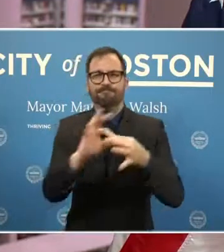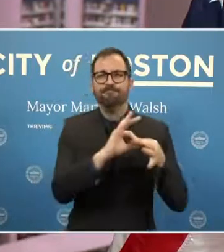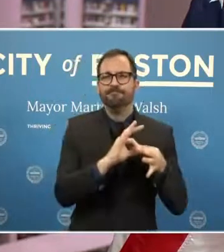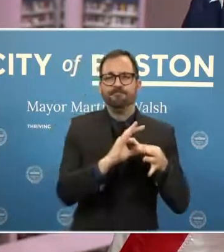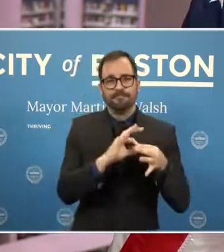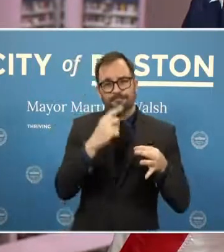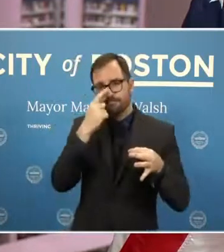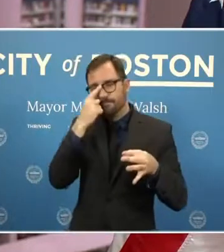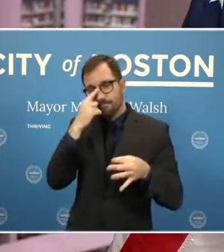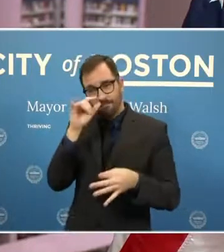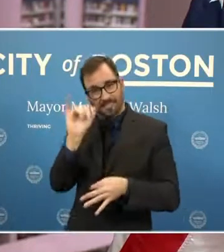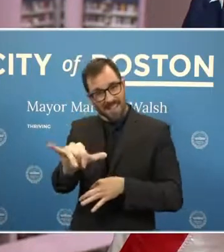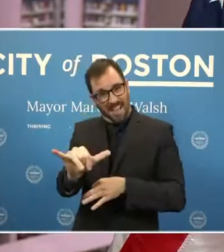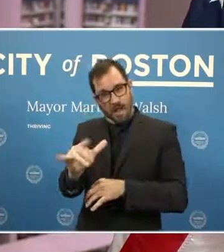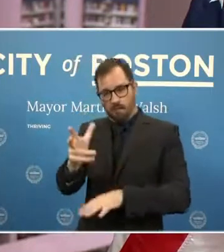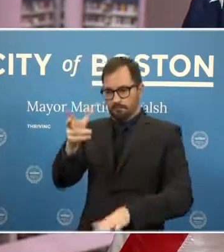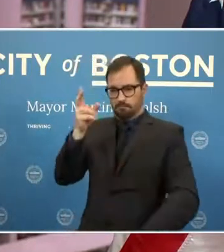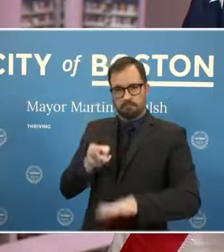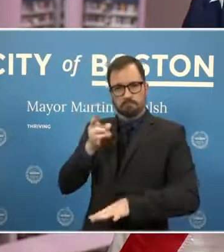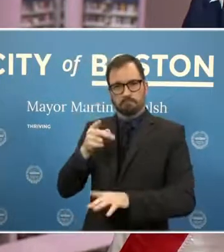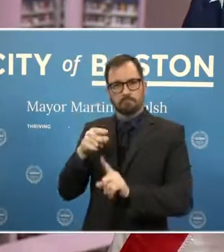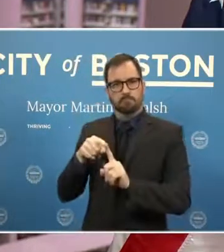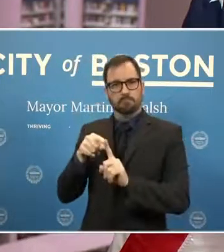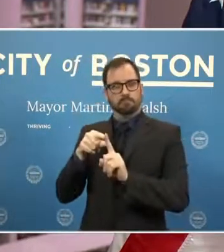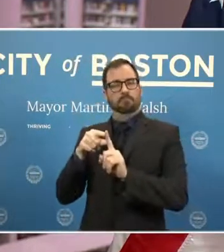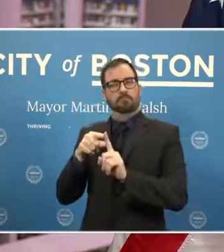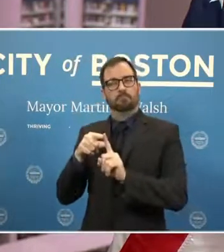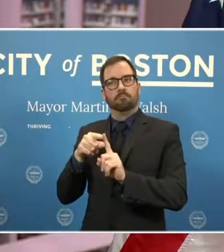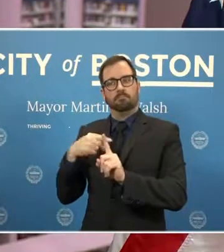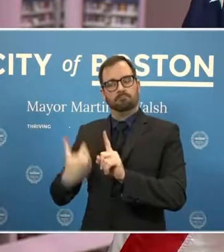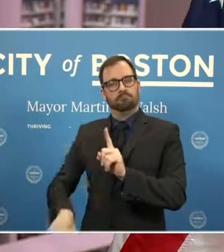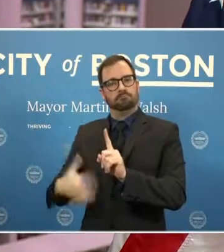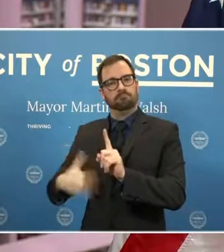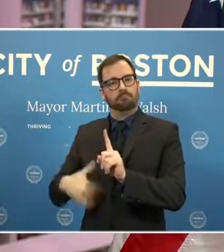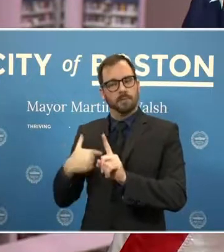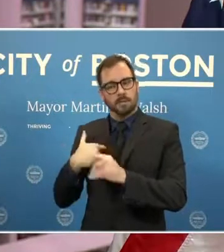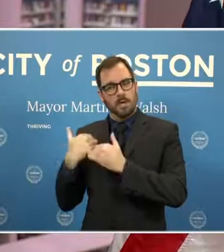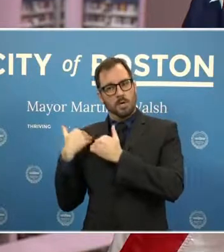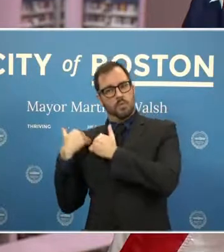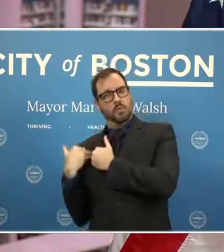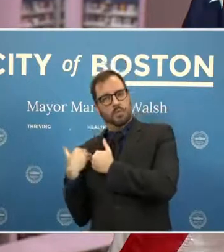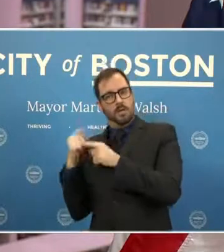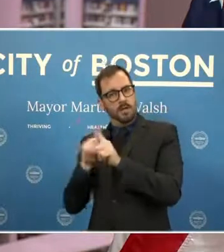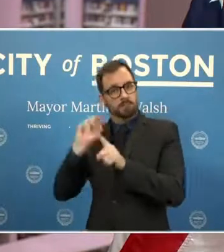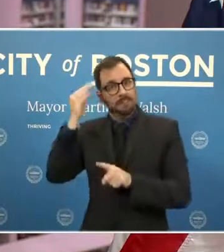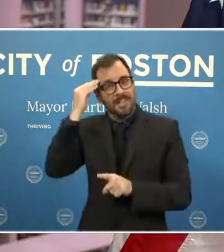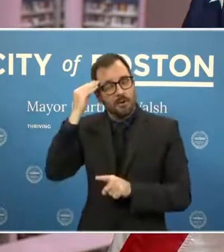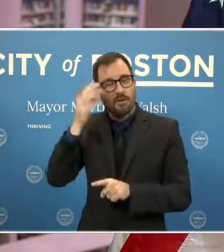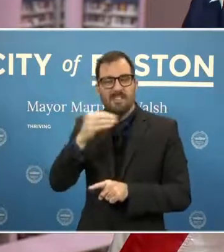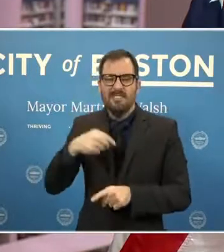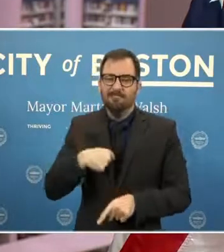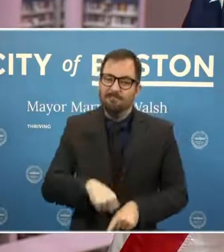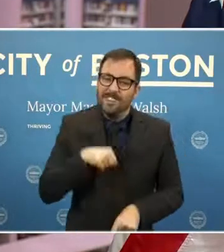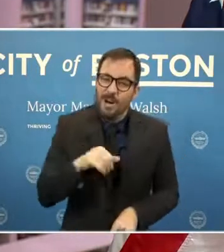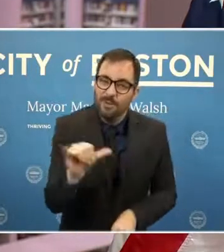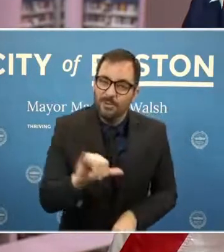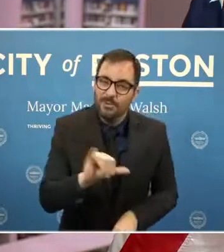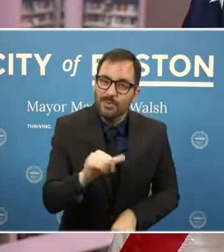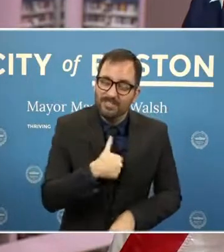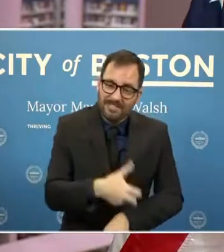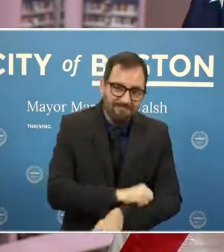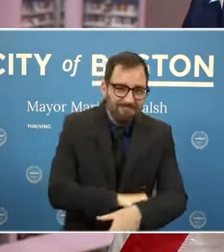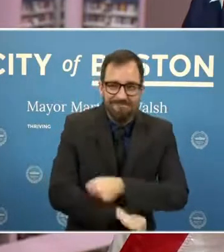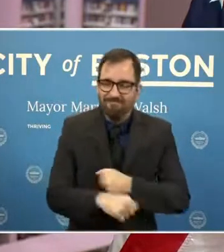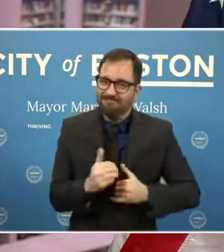that we've done in Boston, but doing better than before isn't enough. We need to address all the ways systemic racism hurts people